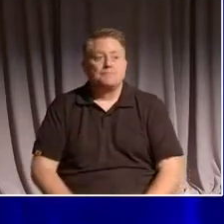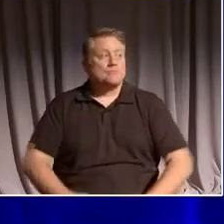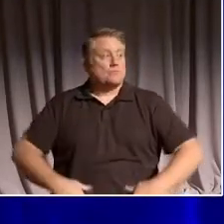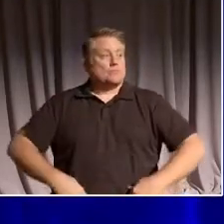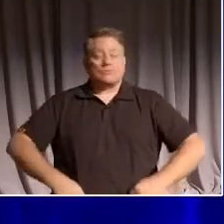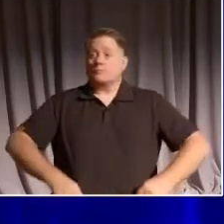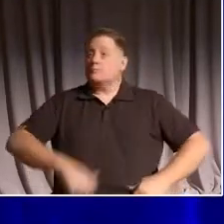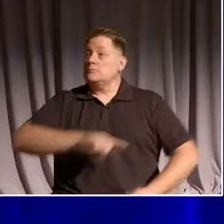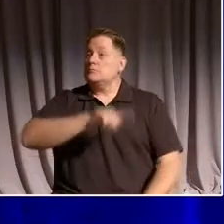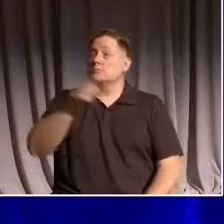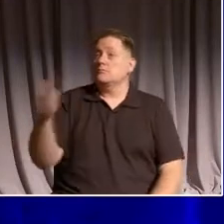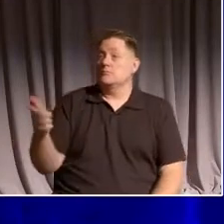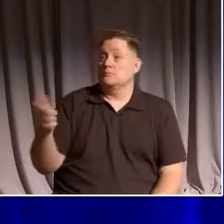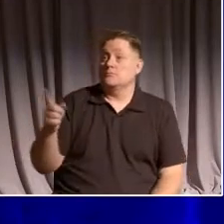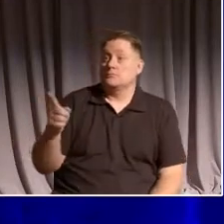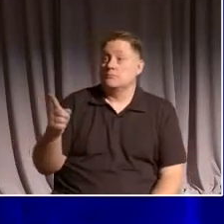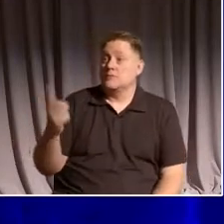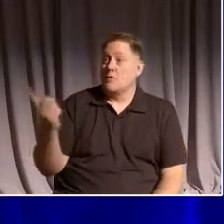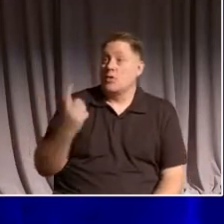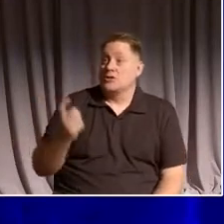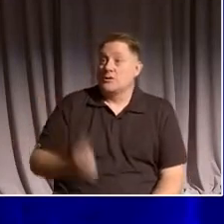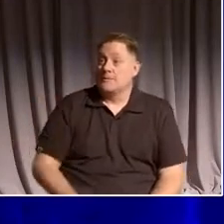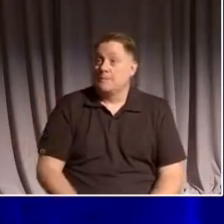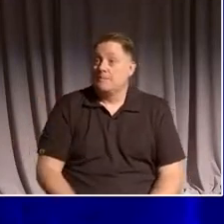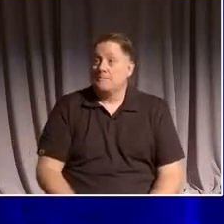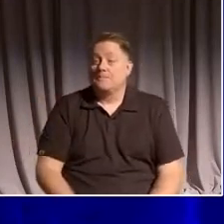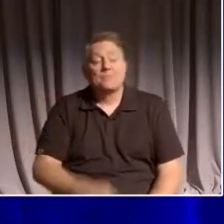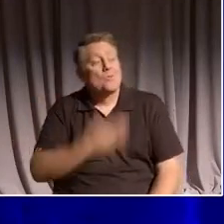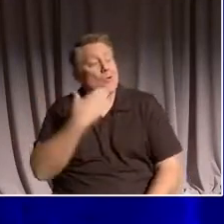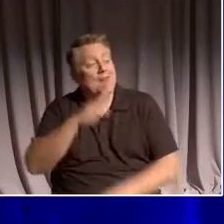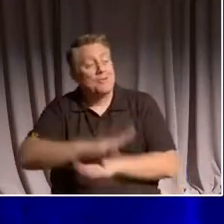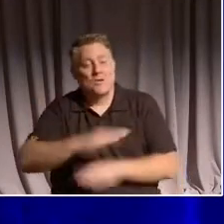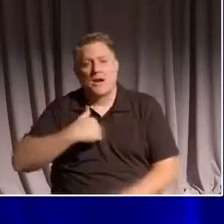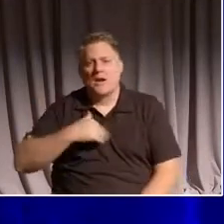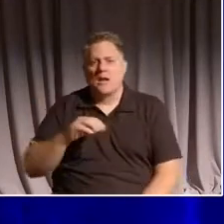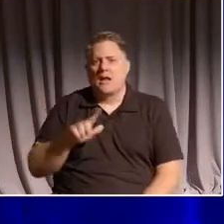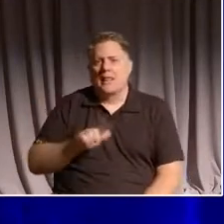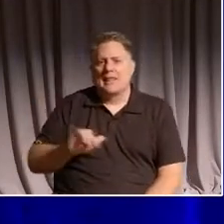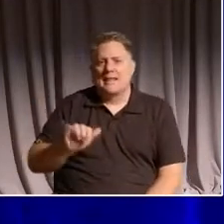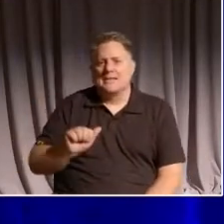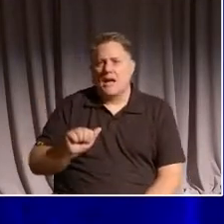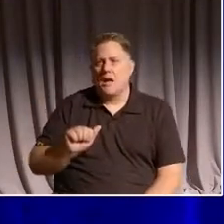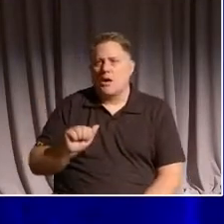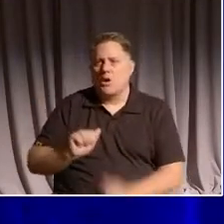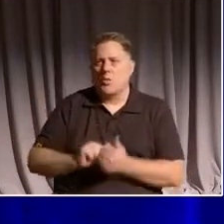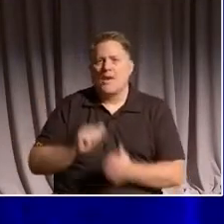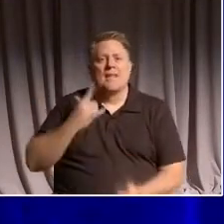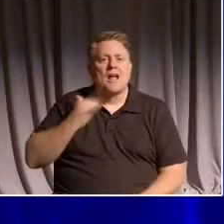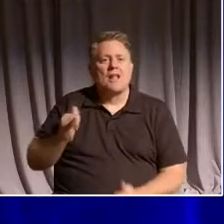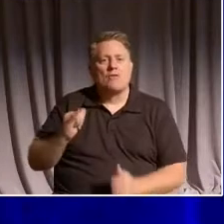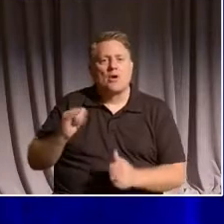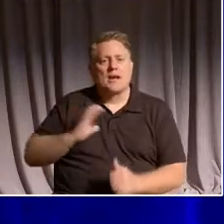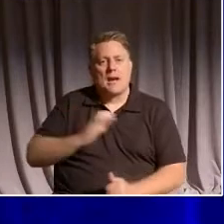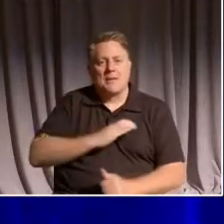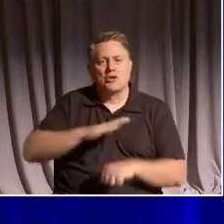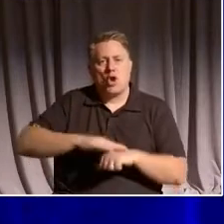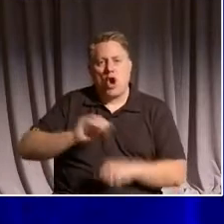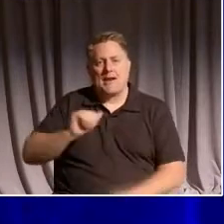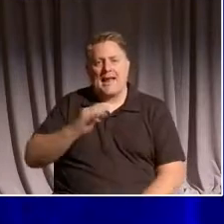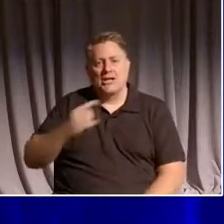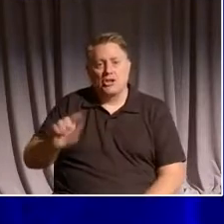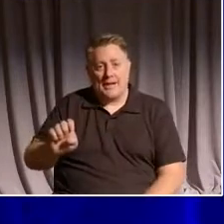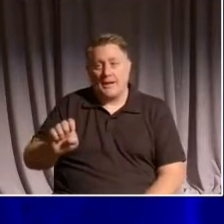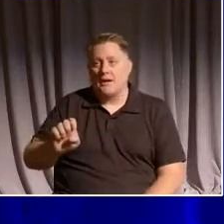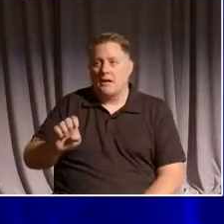So we're going to turn to this side of the room for a question. Good afternoon. I'm Lisa Coleman with the California Commission on Aging, and I want to